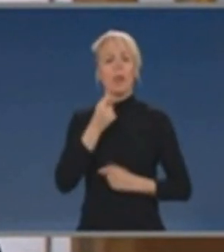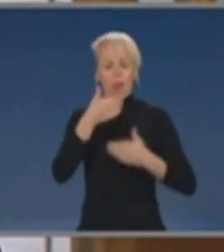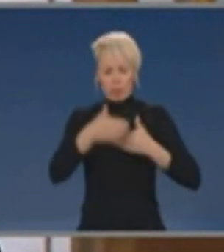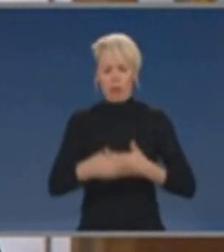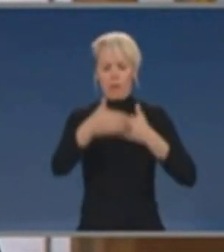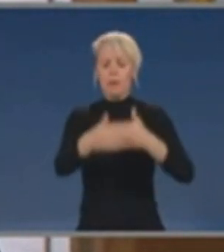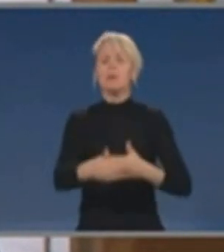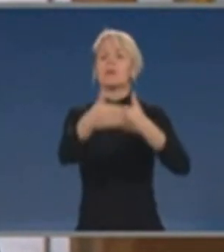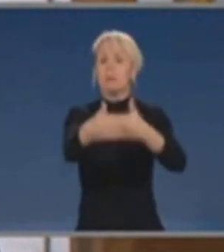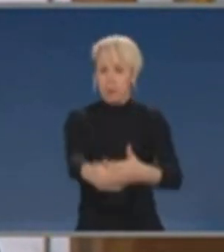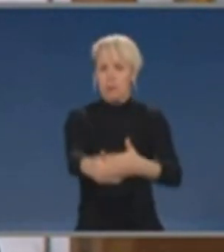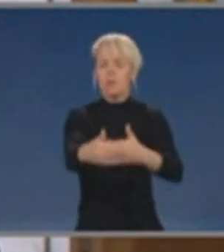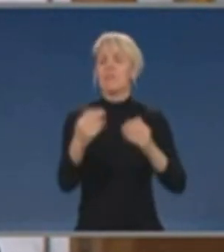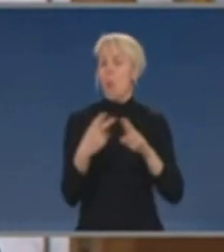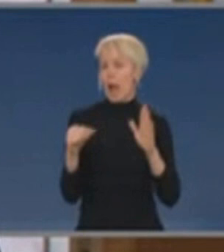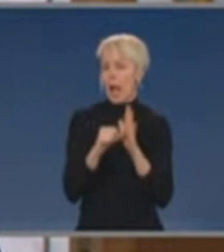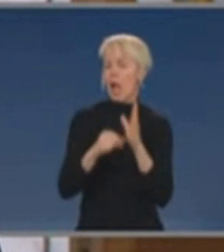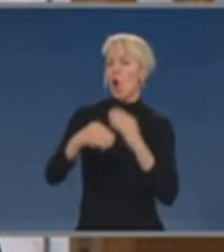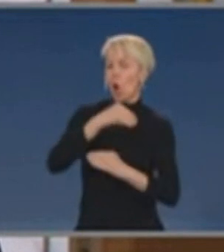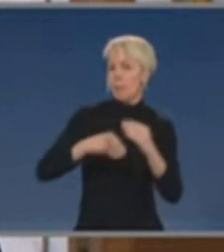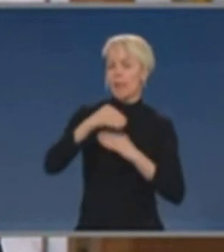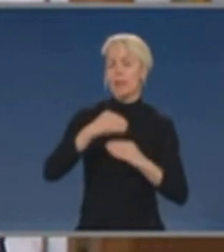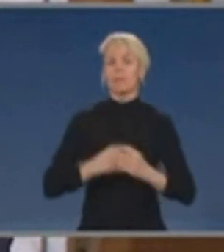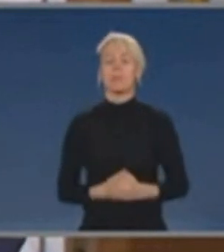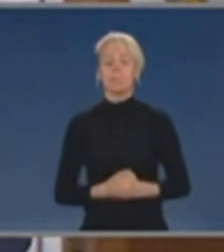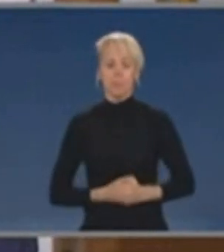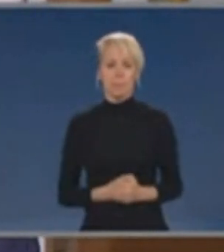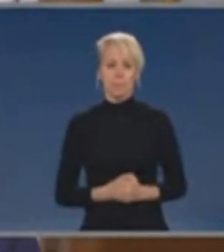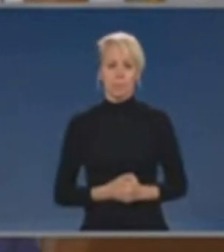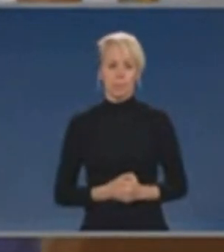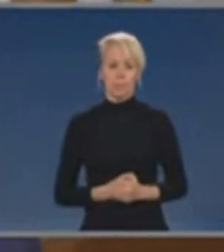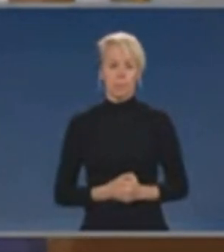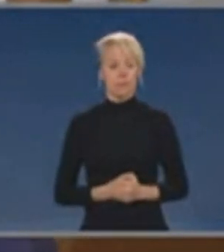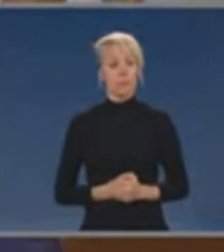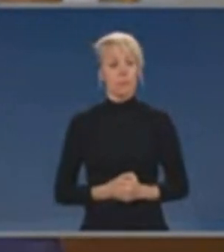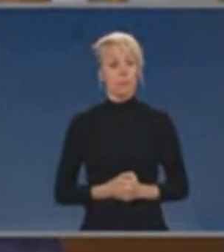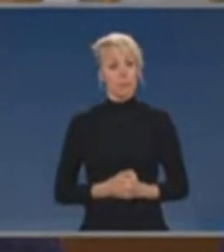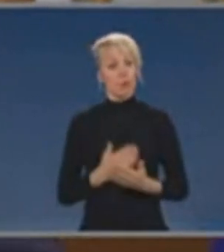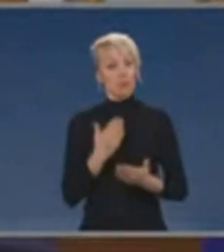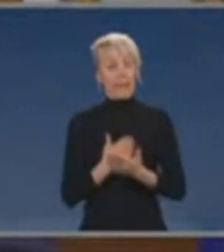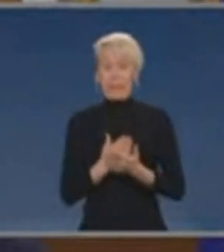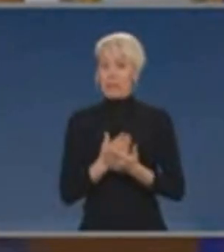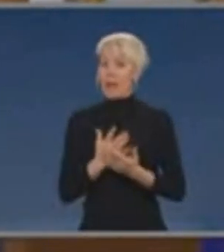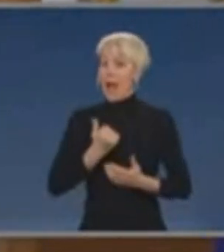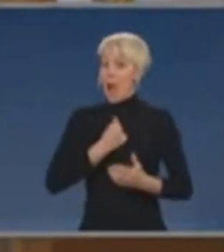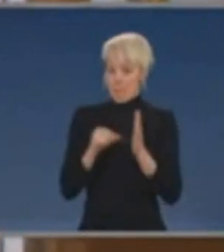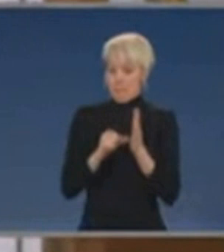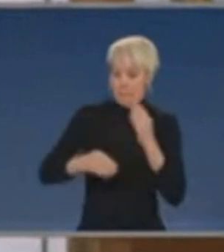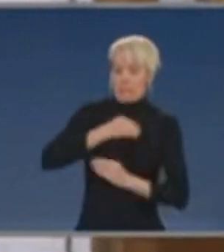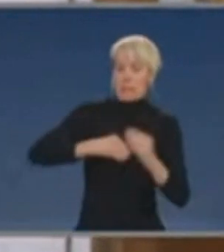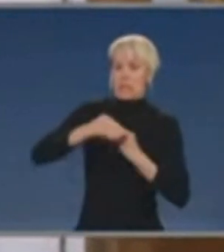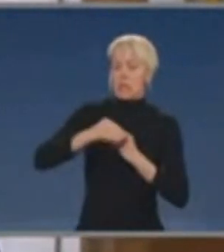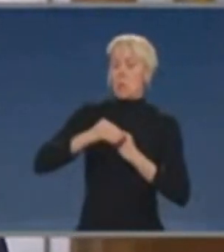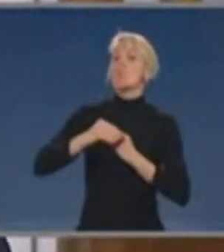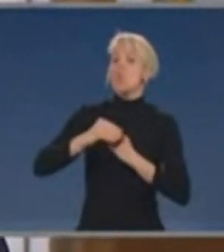the economic situation would be a lot worse than it's turned out to be, although it has been a very, very severe impact